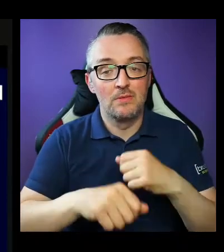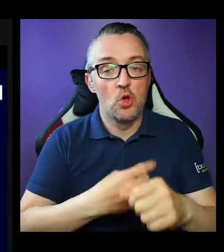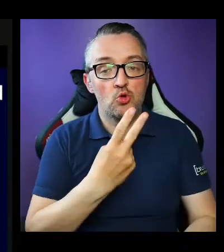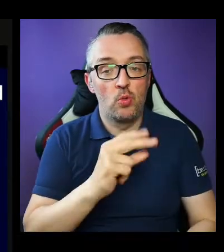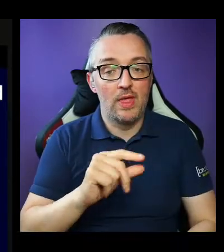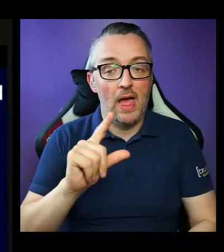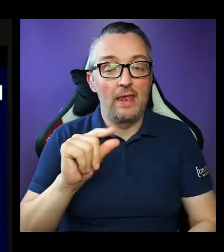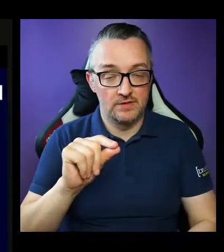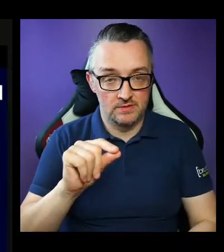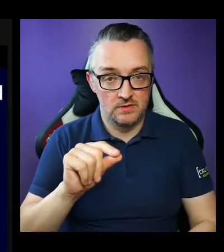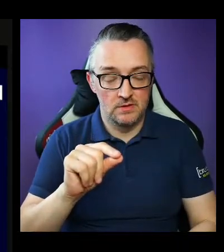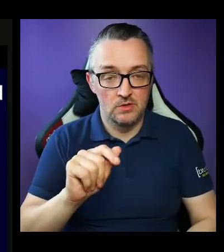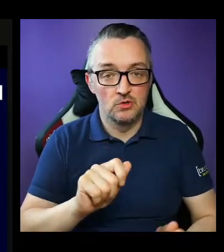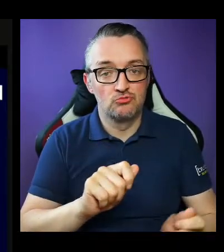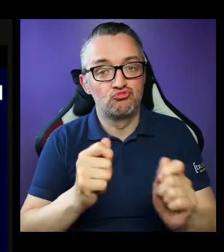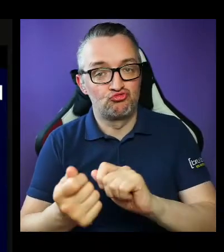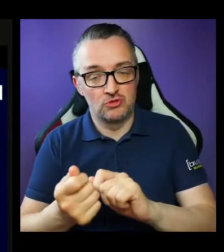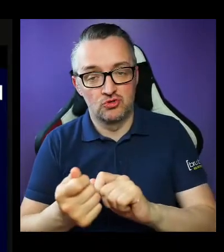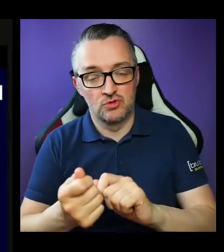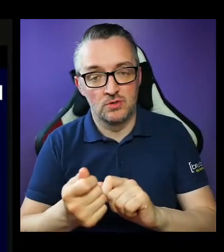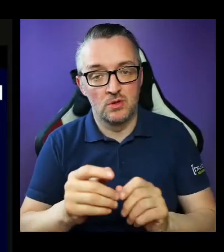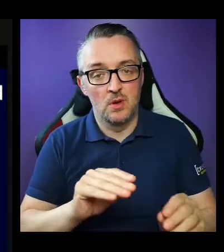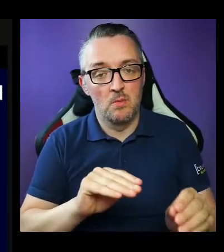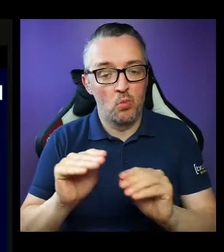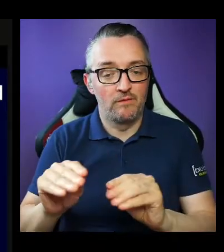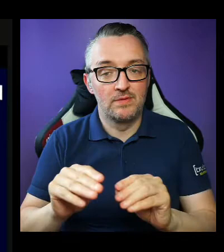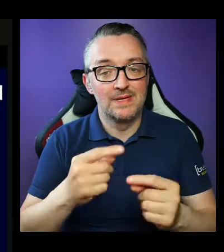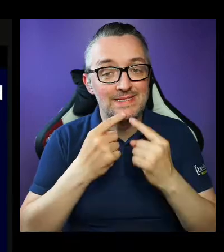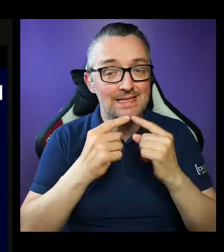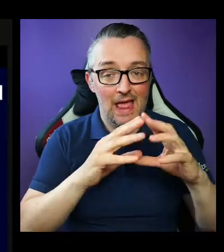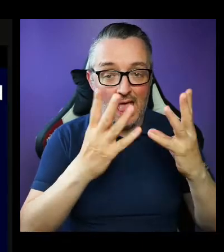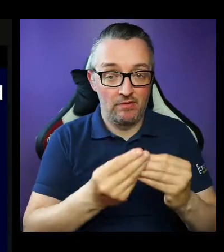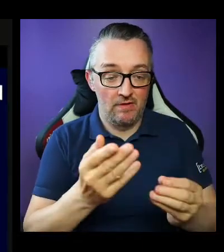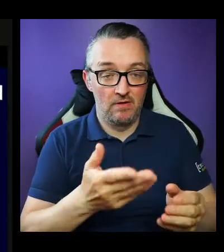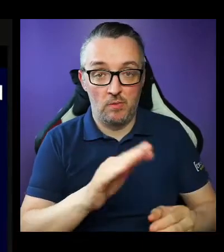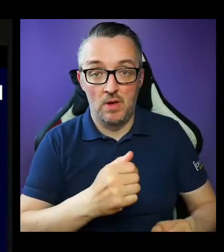2011, it was decided to move all of our data from